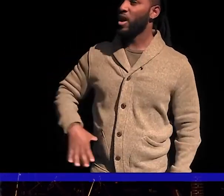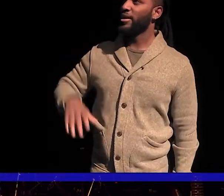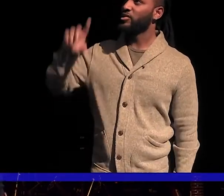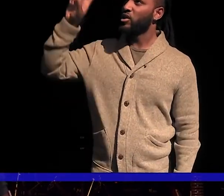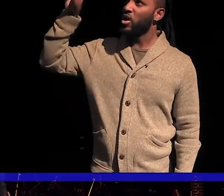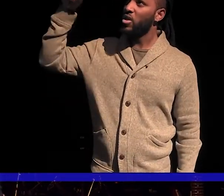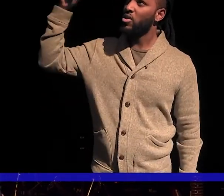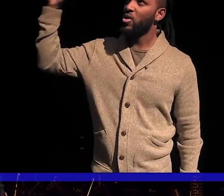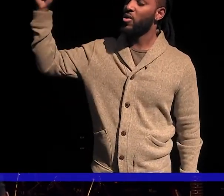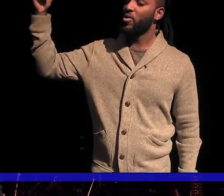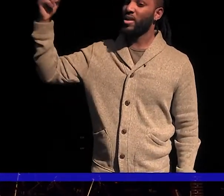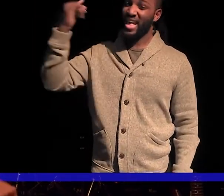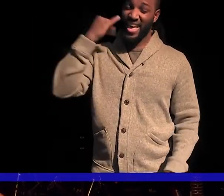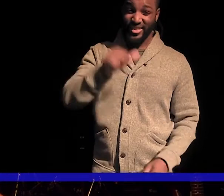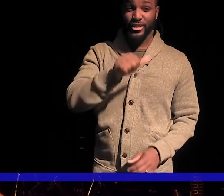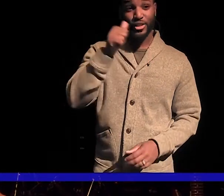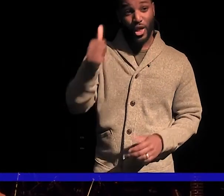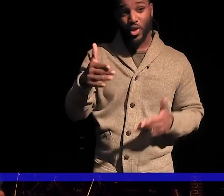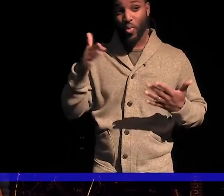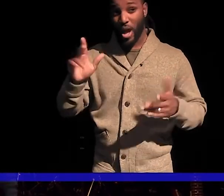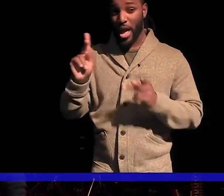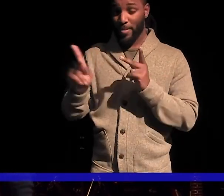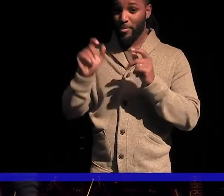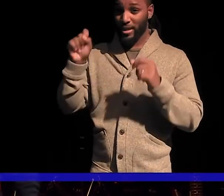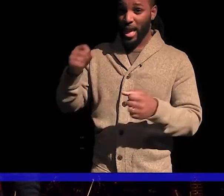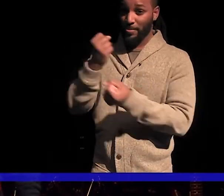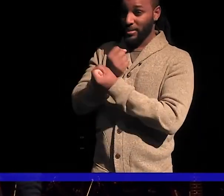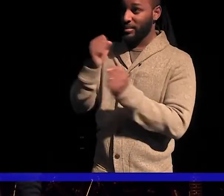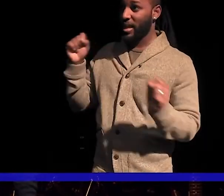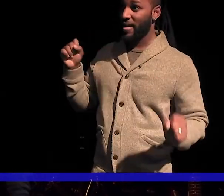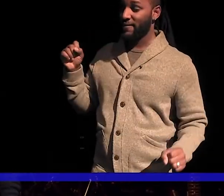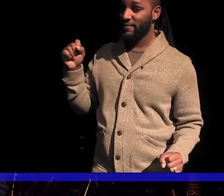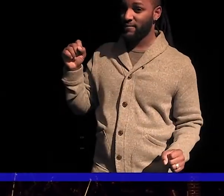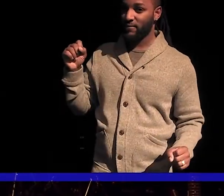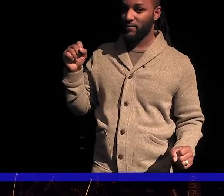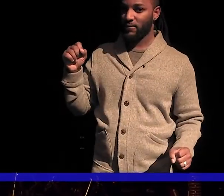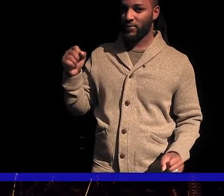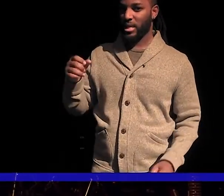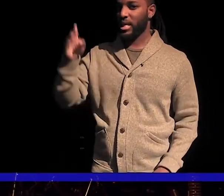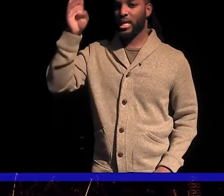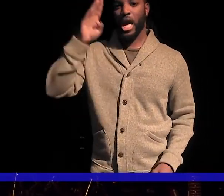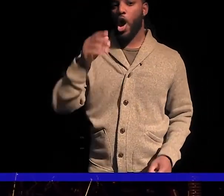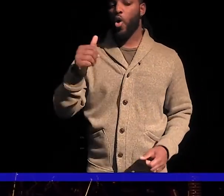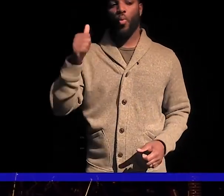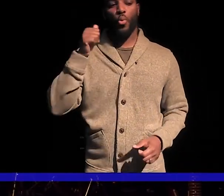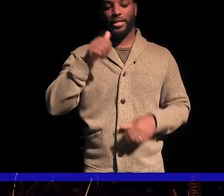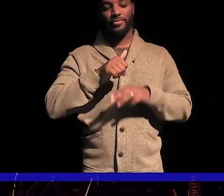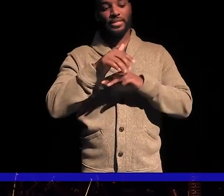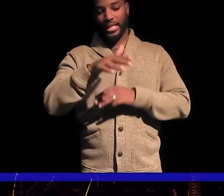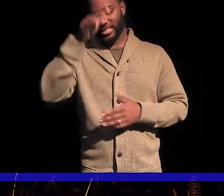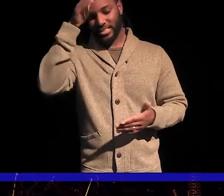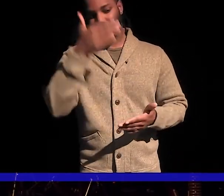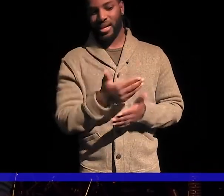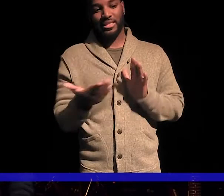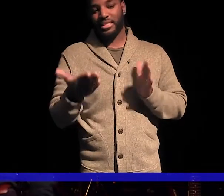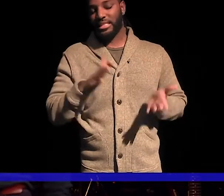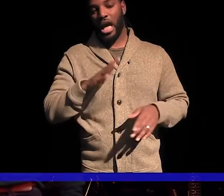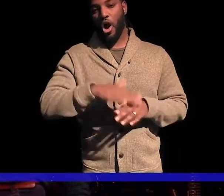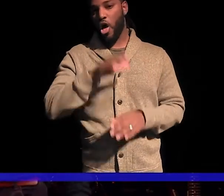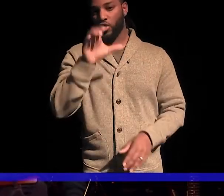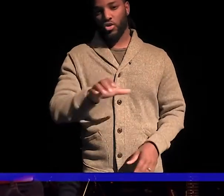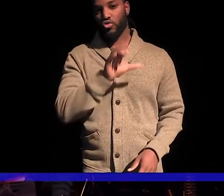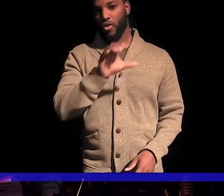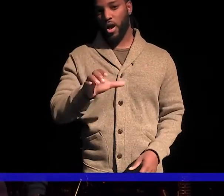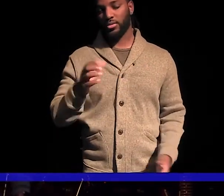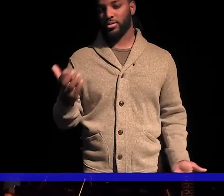there was any other way that people could be saved, God would not have sent his son to be brutalized on the cross to pay the price